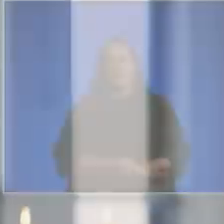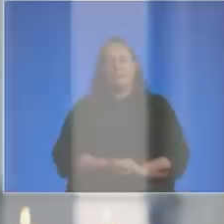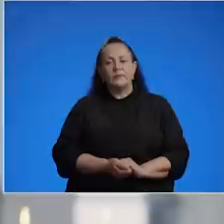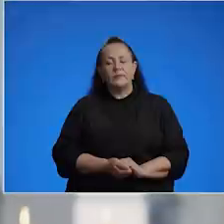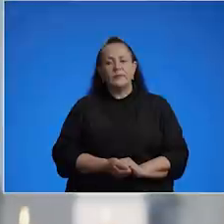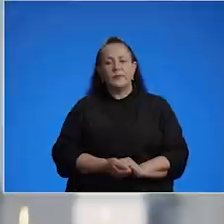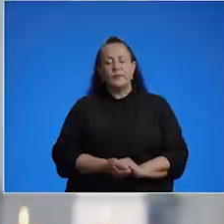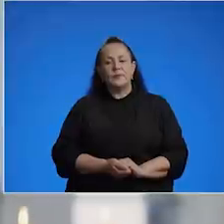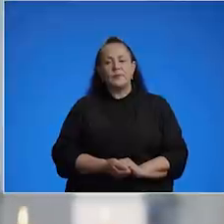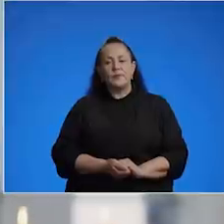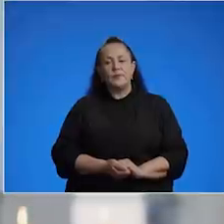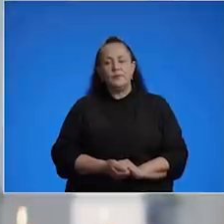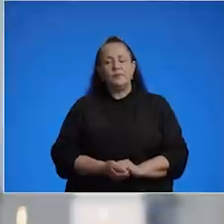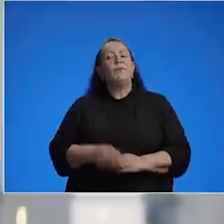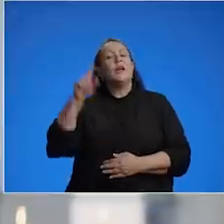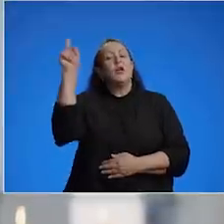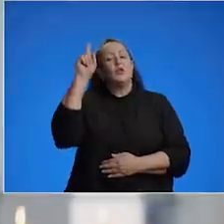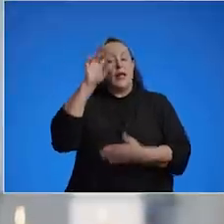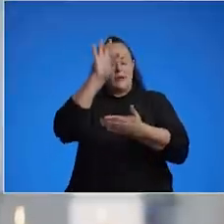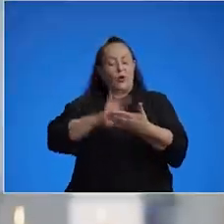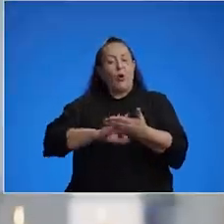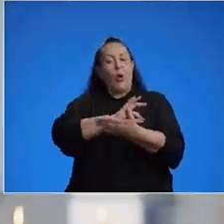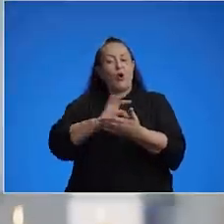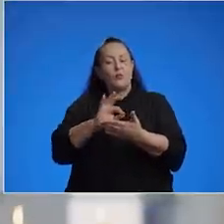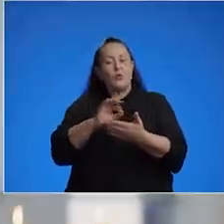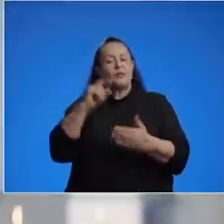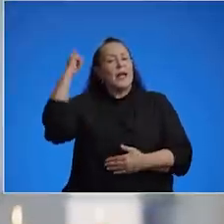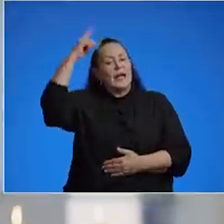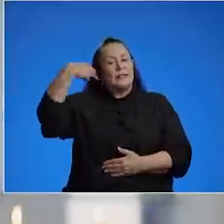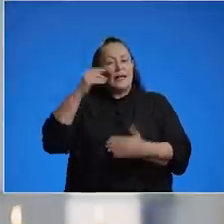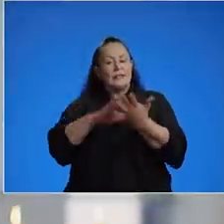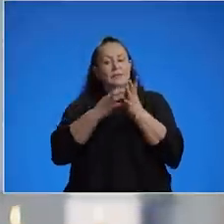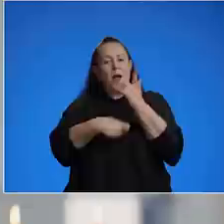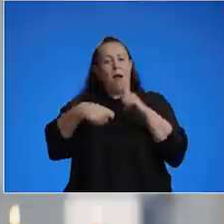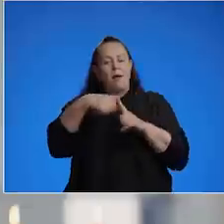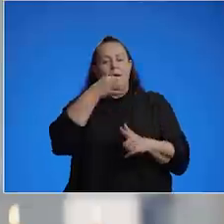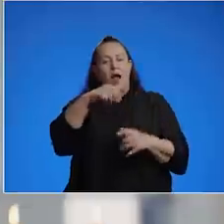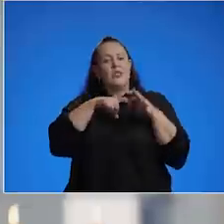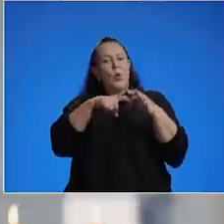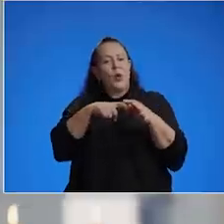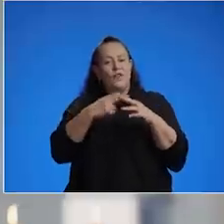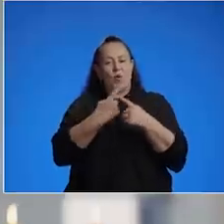Today, in our Gospel of St. Mark, we have the great question for each of us.